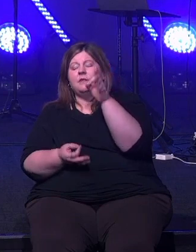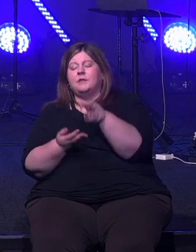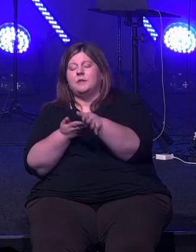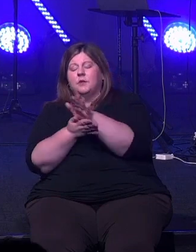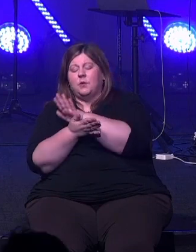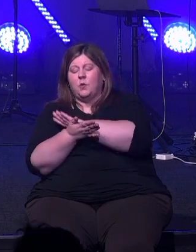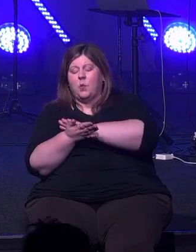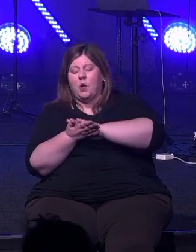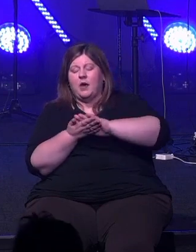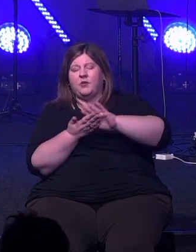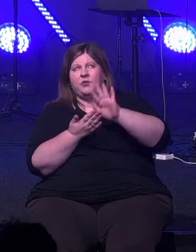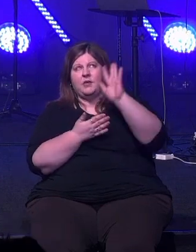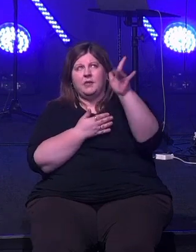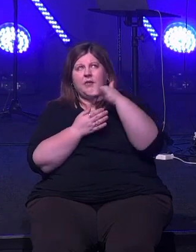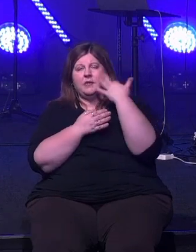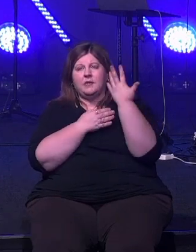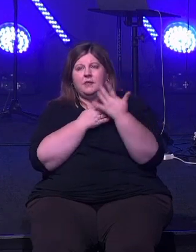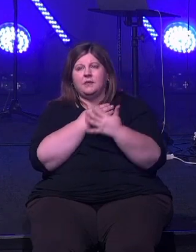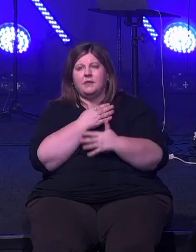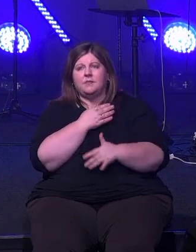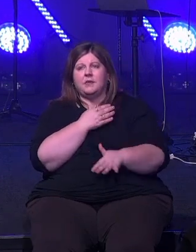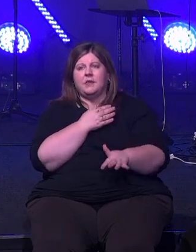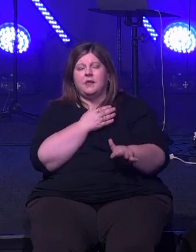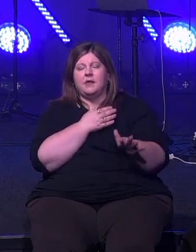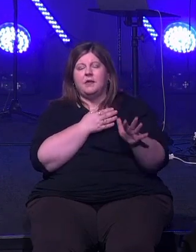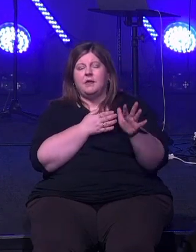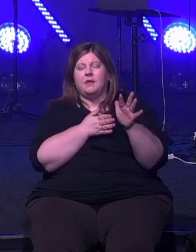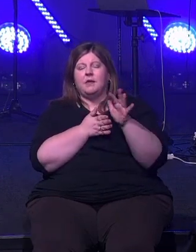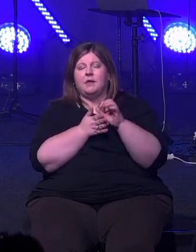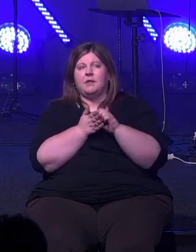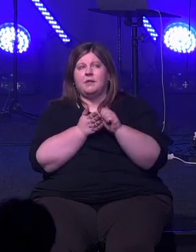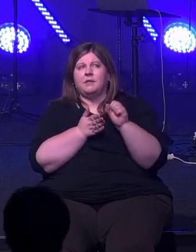Spirit washed in his